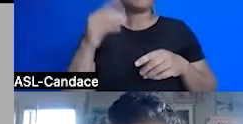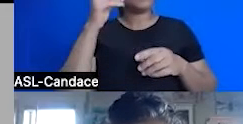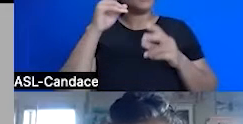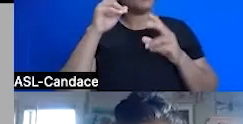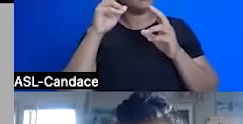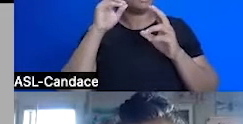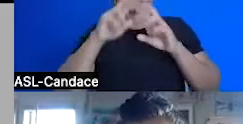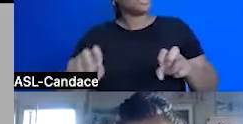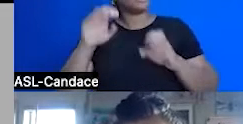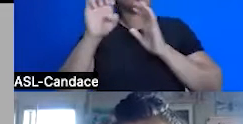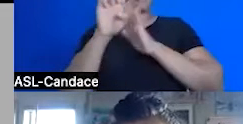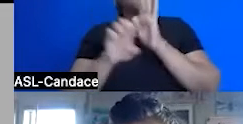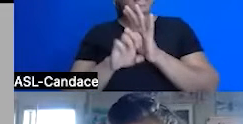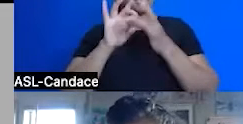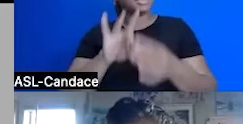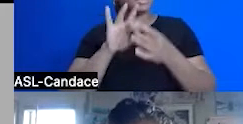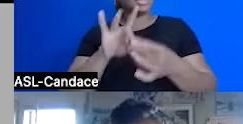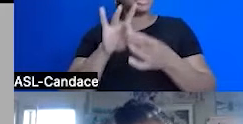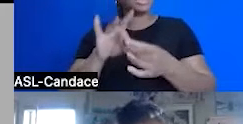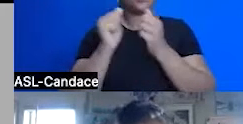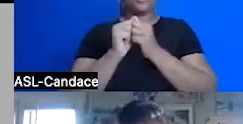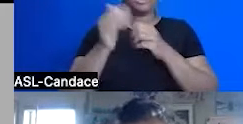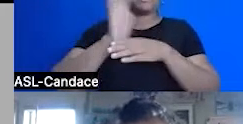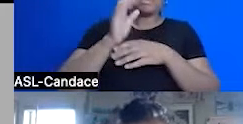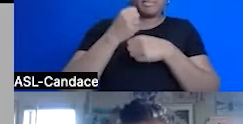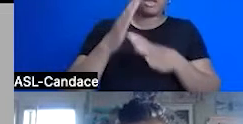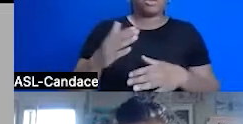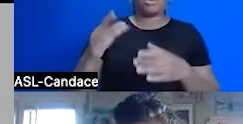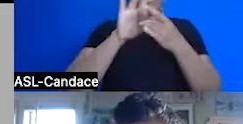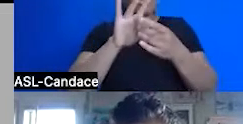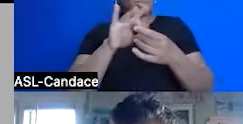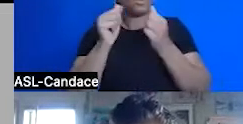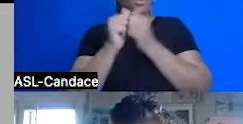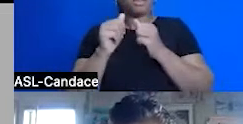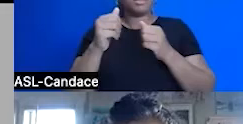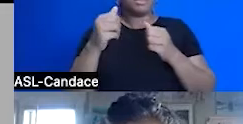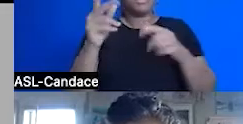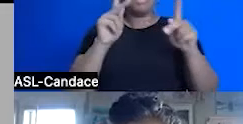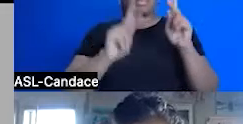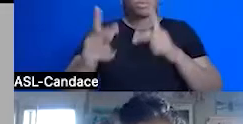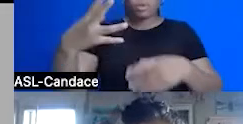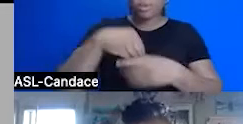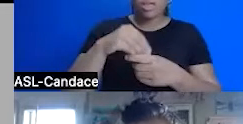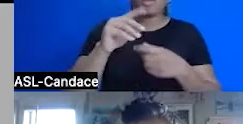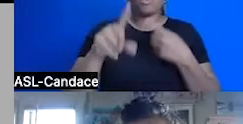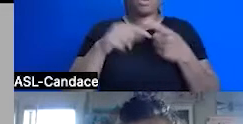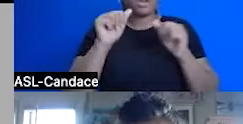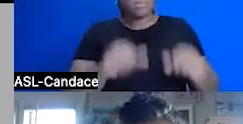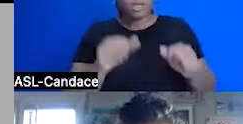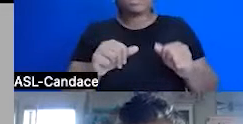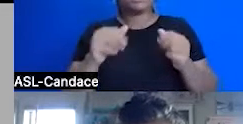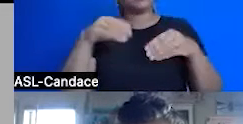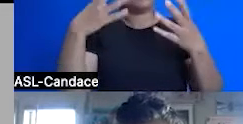this is looking at ethics. This looks at the relationship the filmmaker has with their participants and whenever possible aims to further a